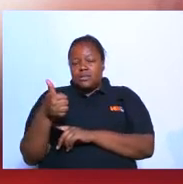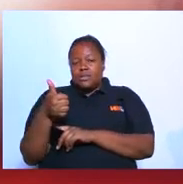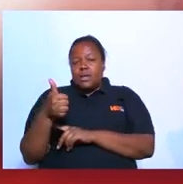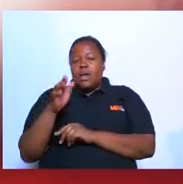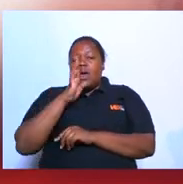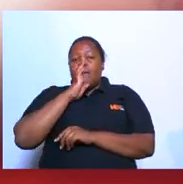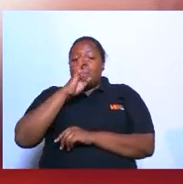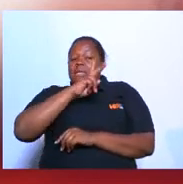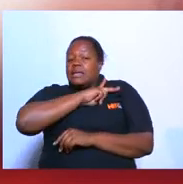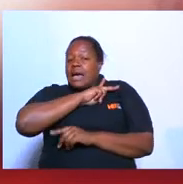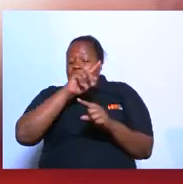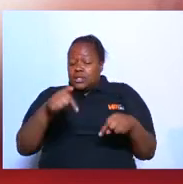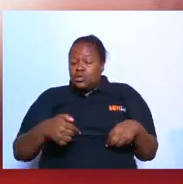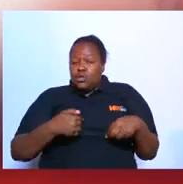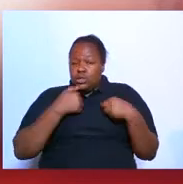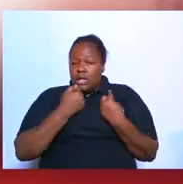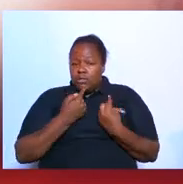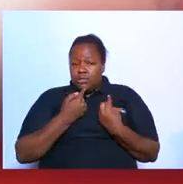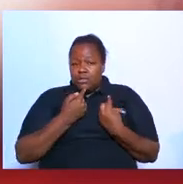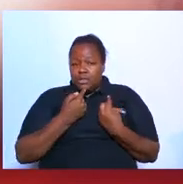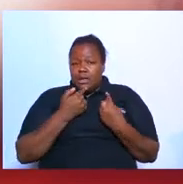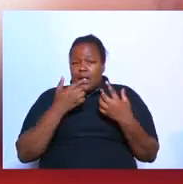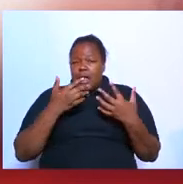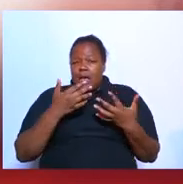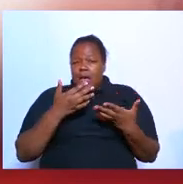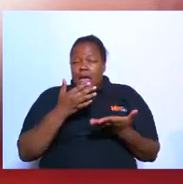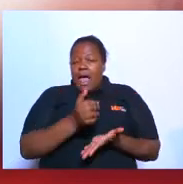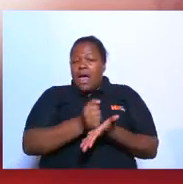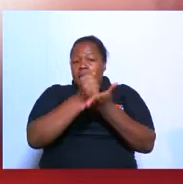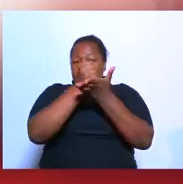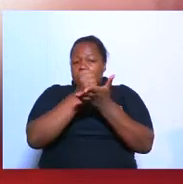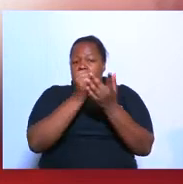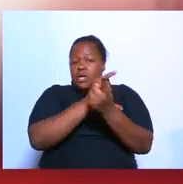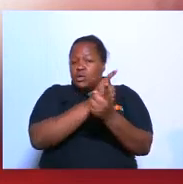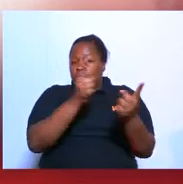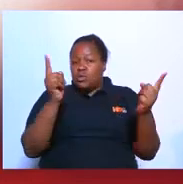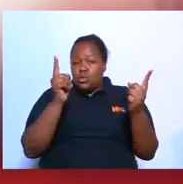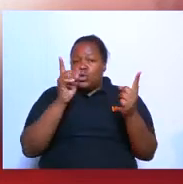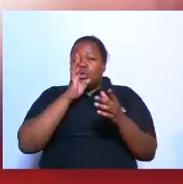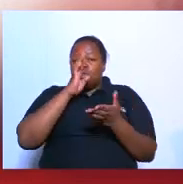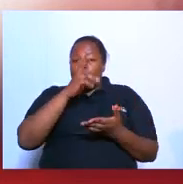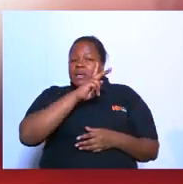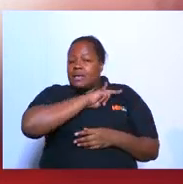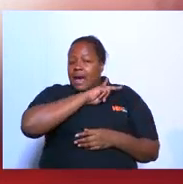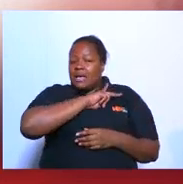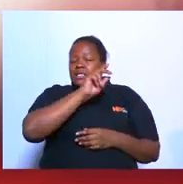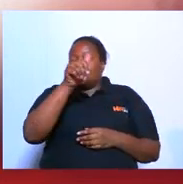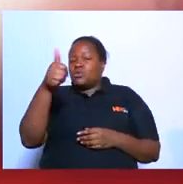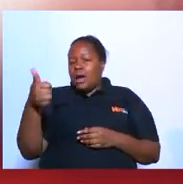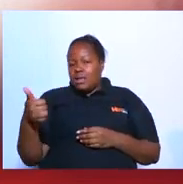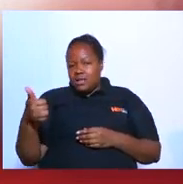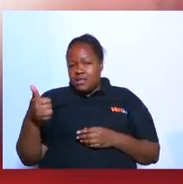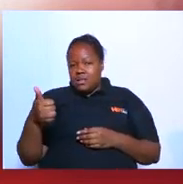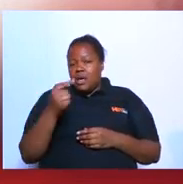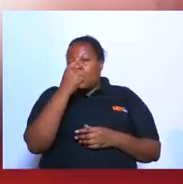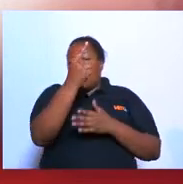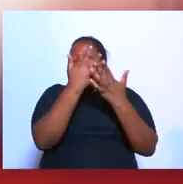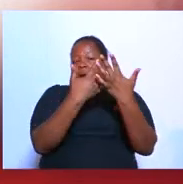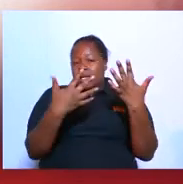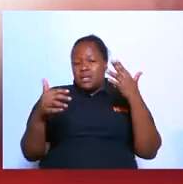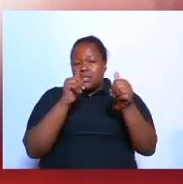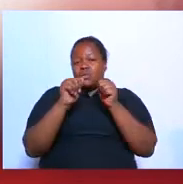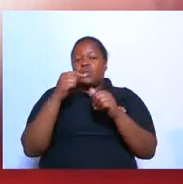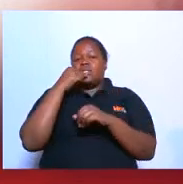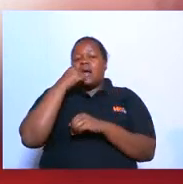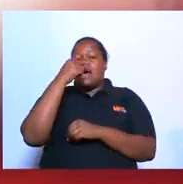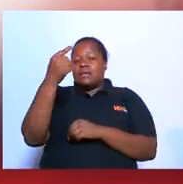being kinder to yourself helps you be kinder to others one of the things I do tell